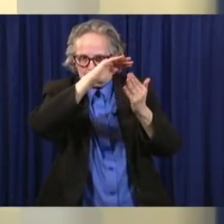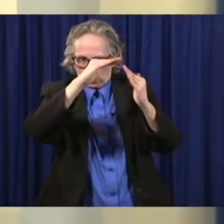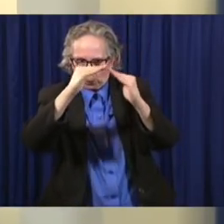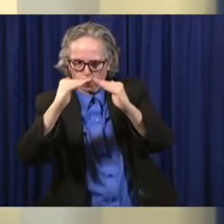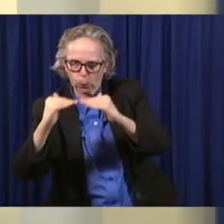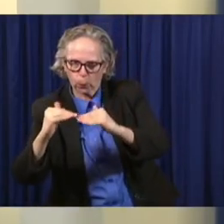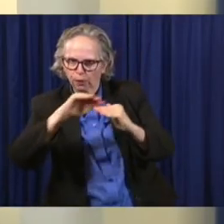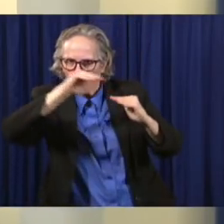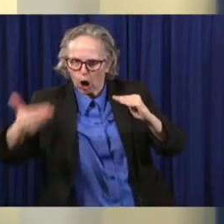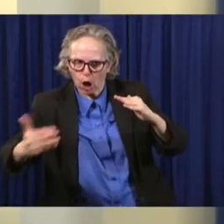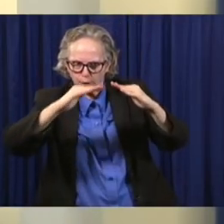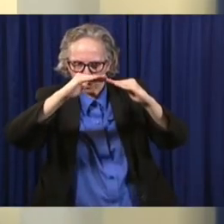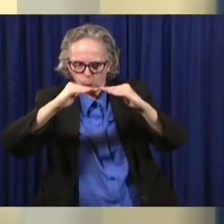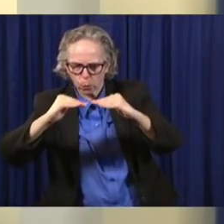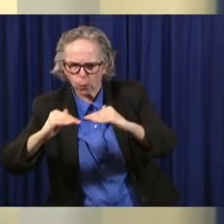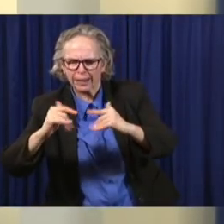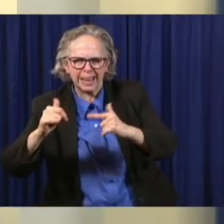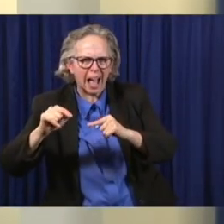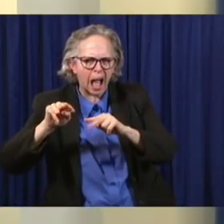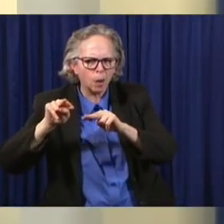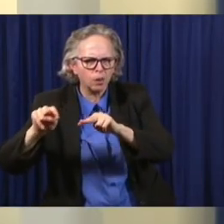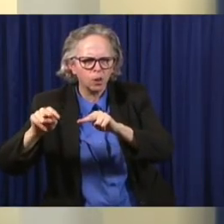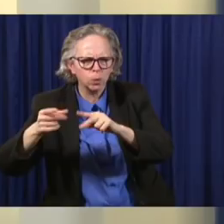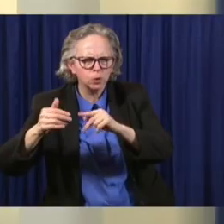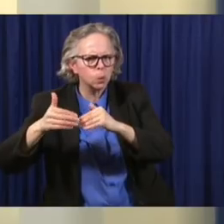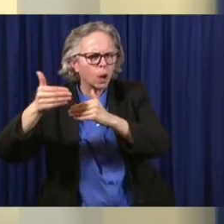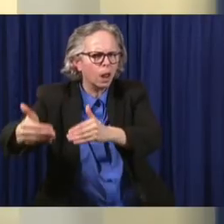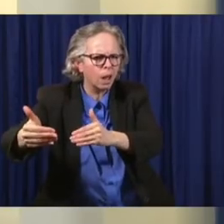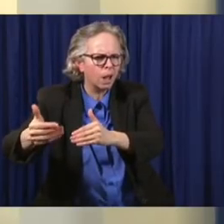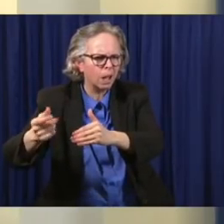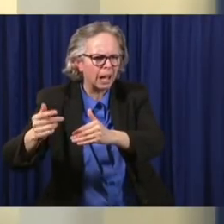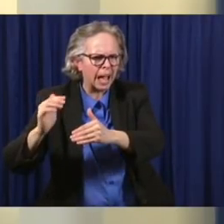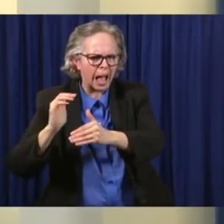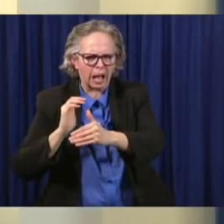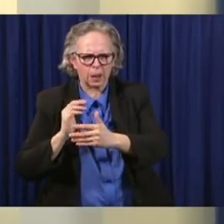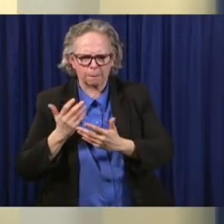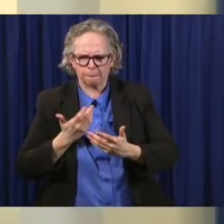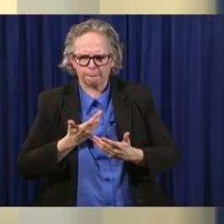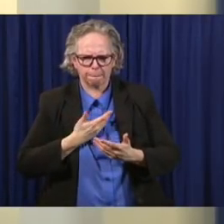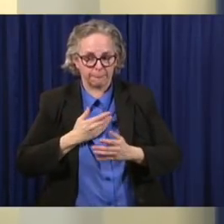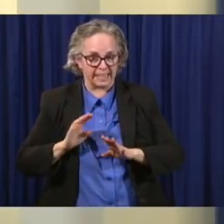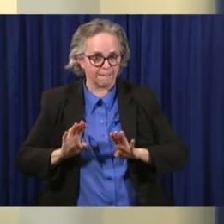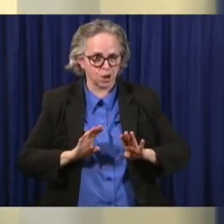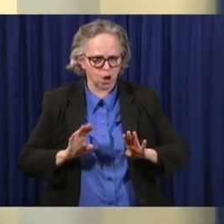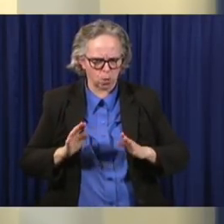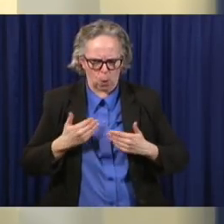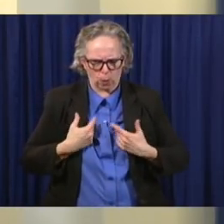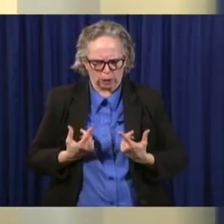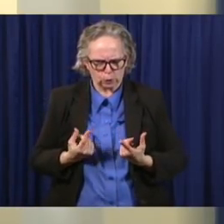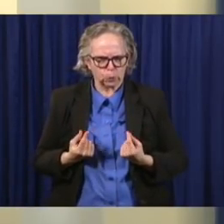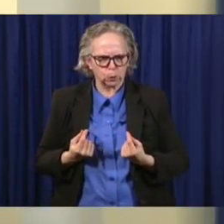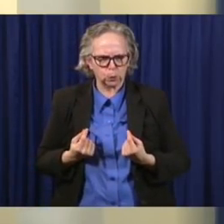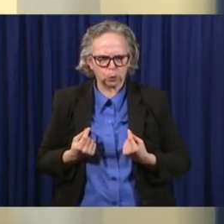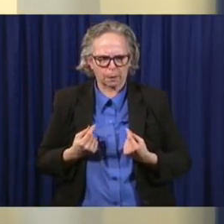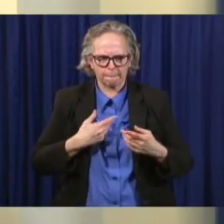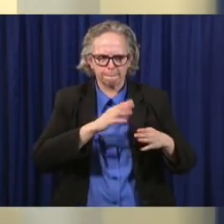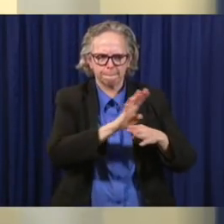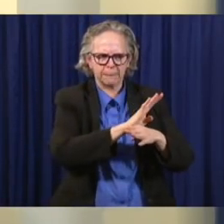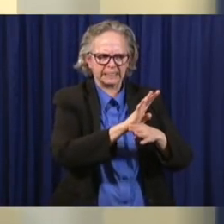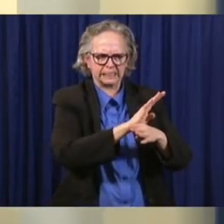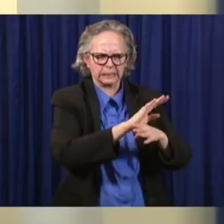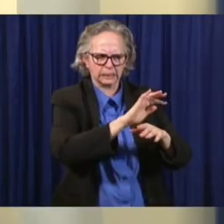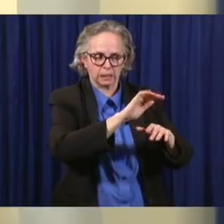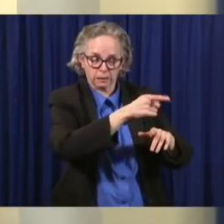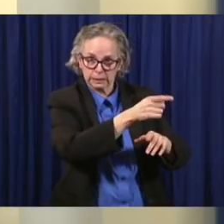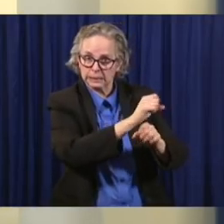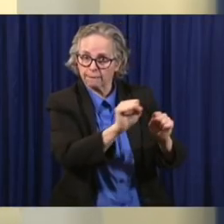the journey of a year, we know that how we behave and what we do, how safe our businesses perform, We know we'll